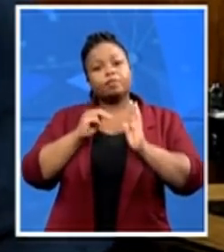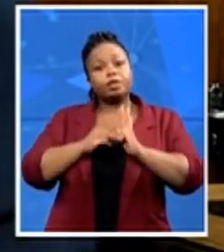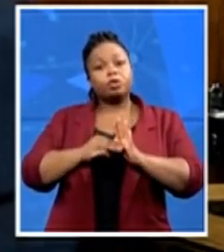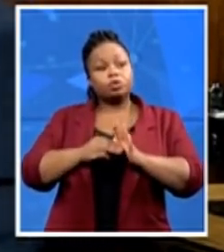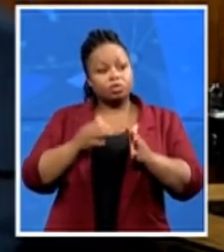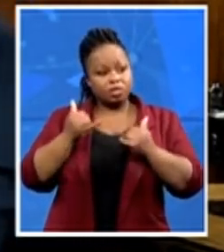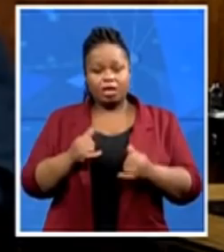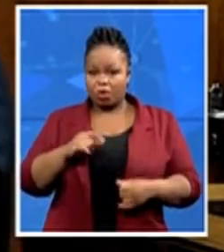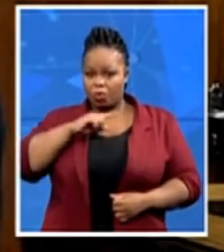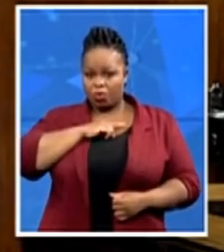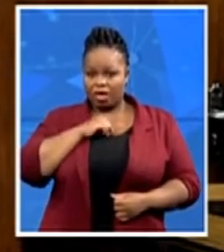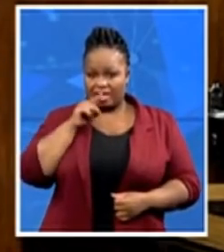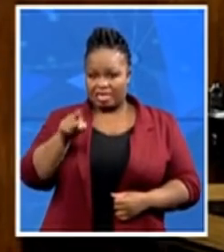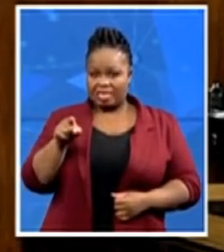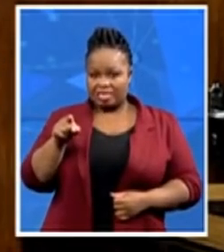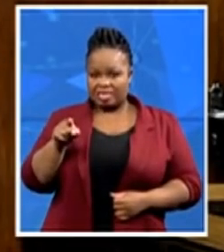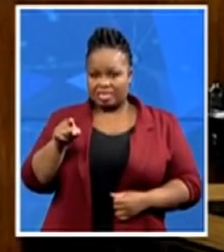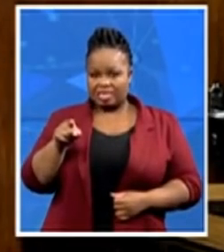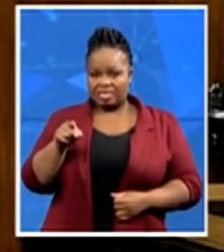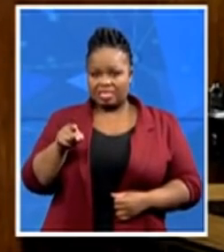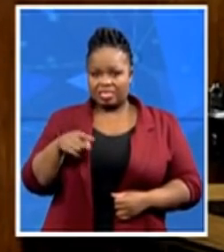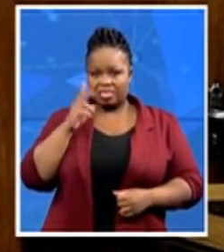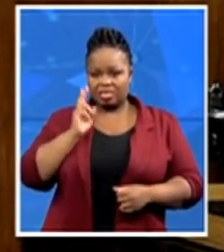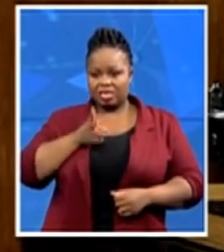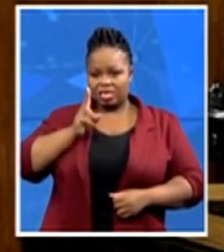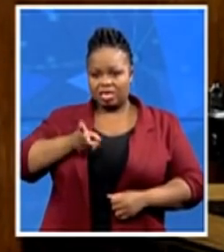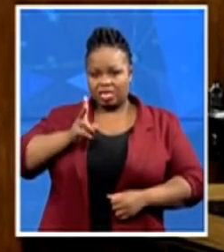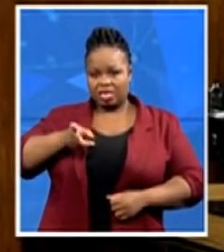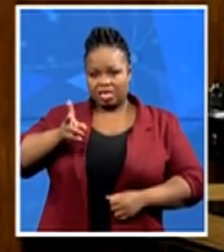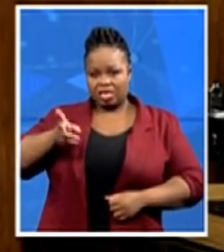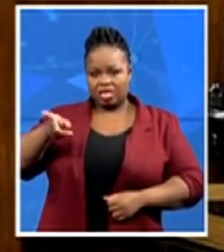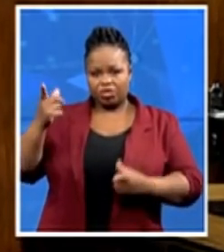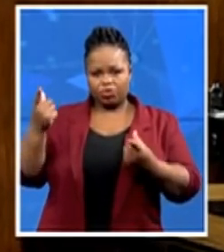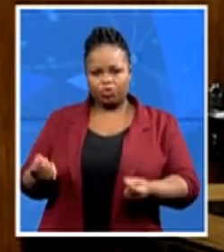committing these things and therefore jeopardizing the criminal justice system.